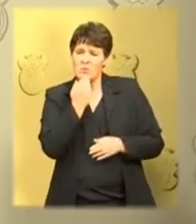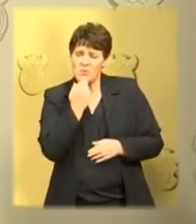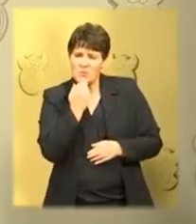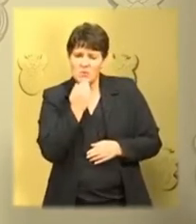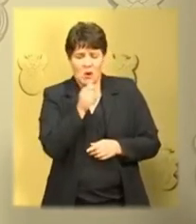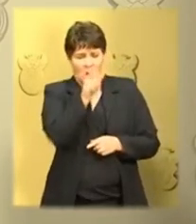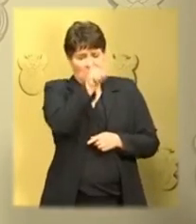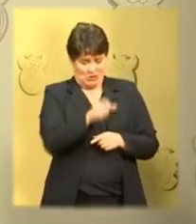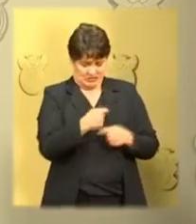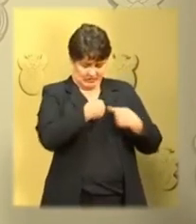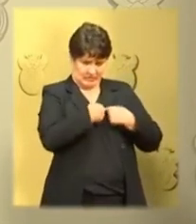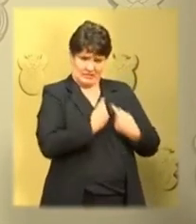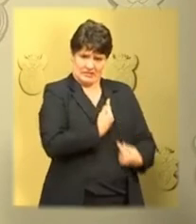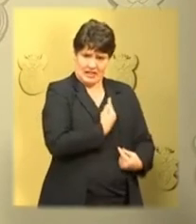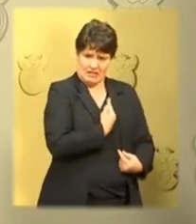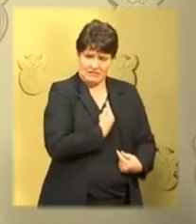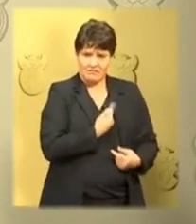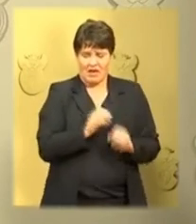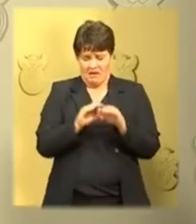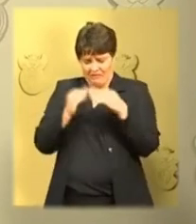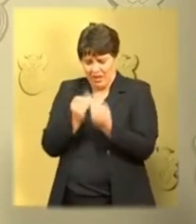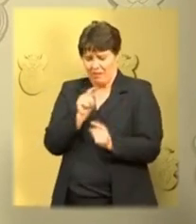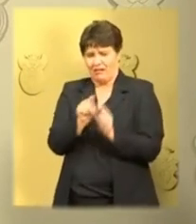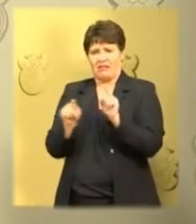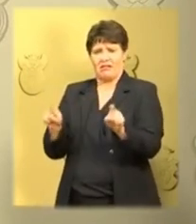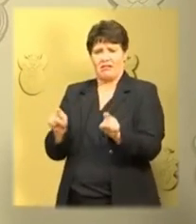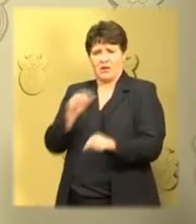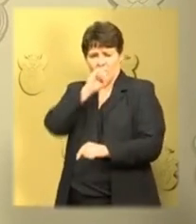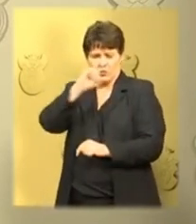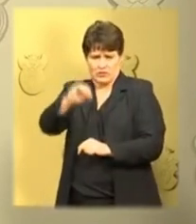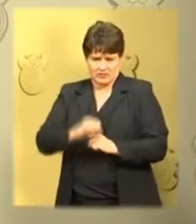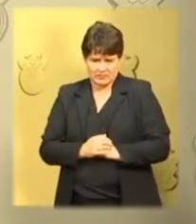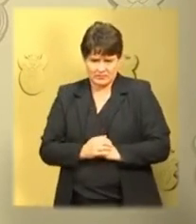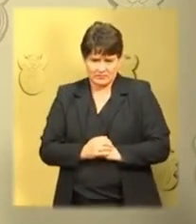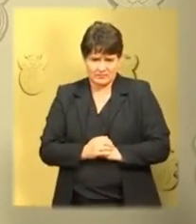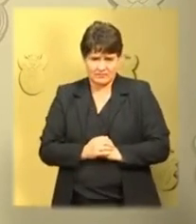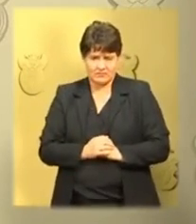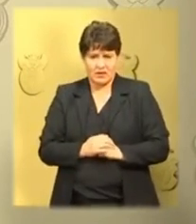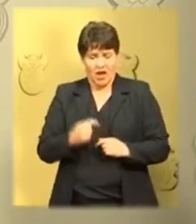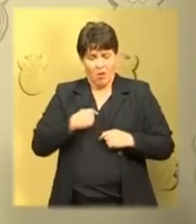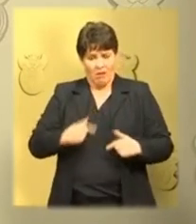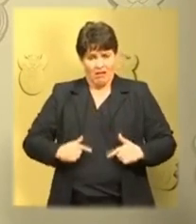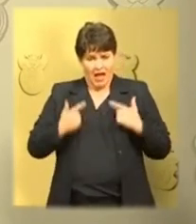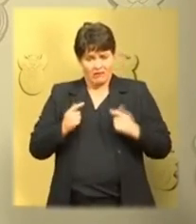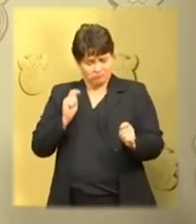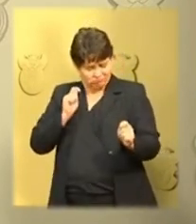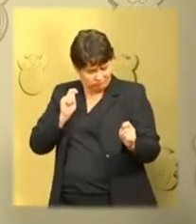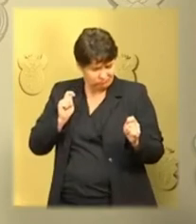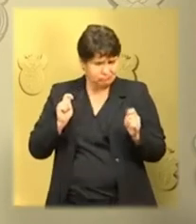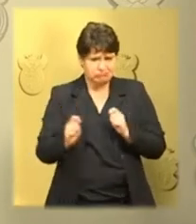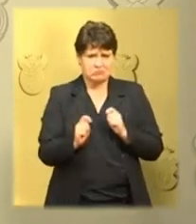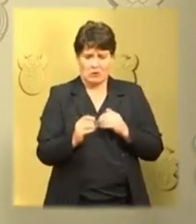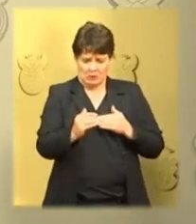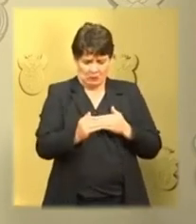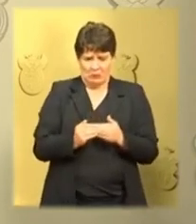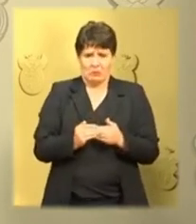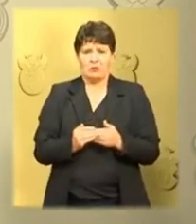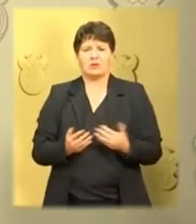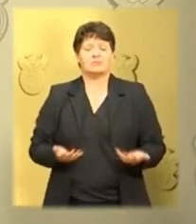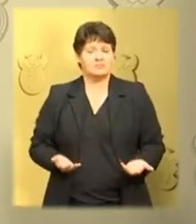adapt to a new way of living in a short space of time. As we enter the fifth